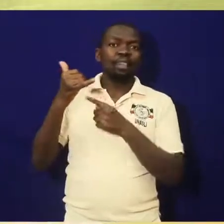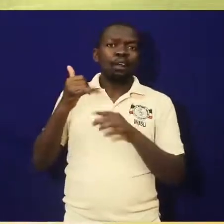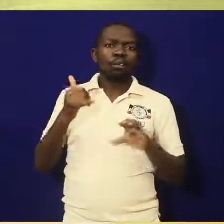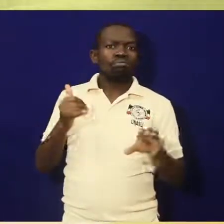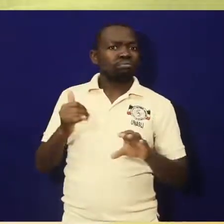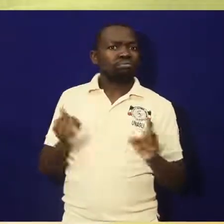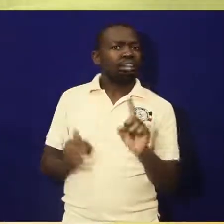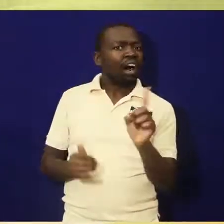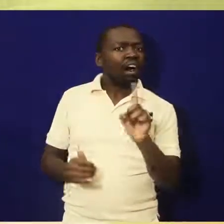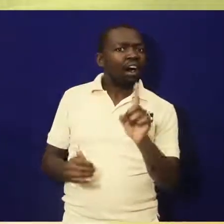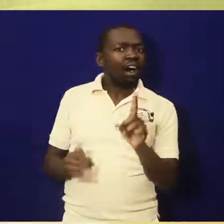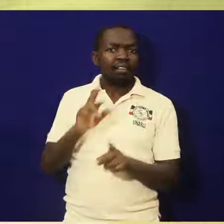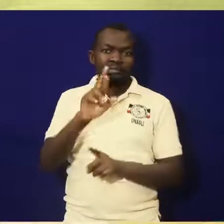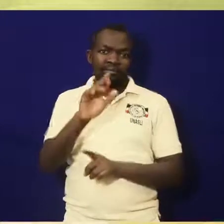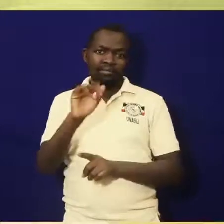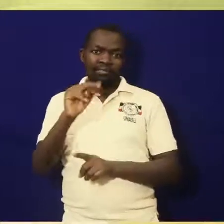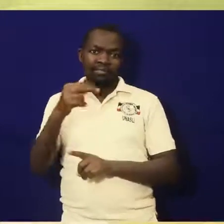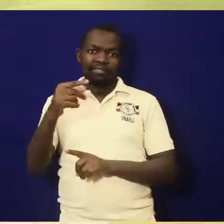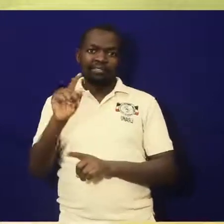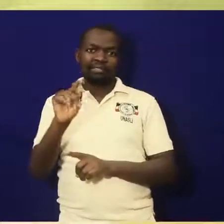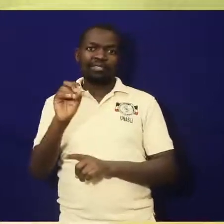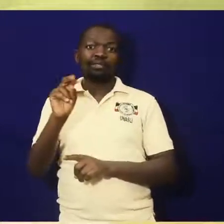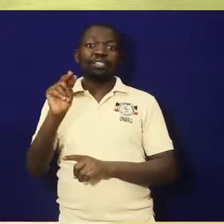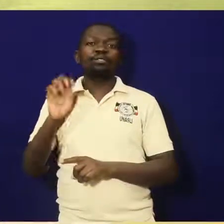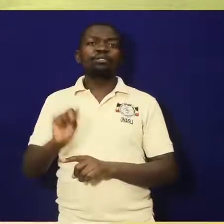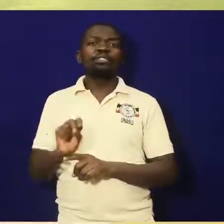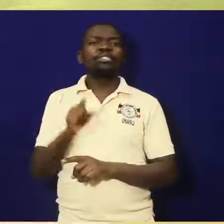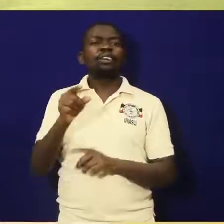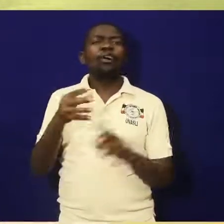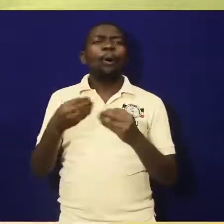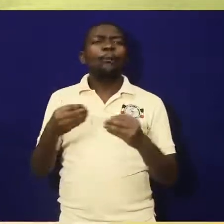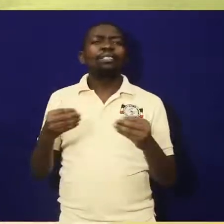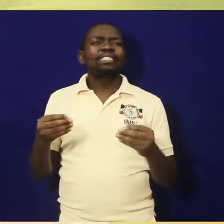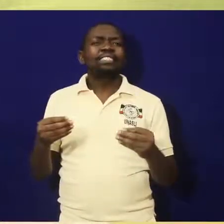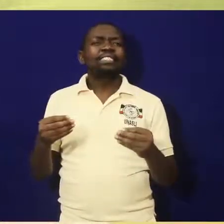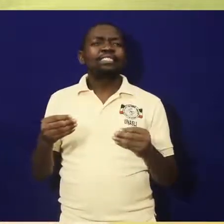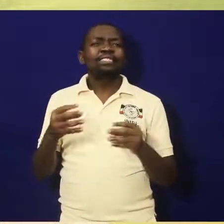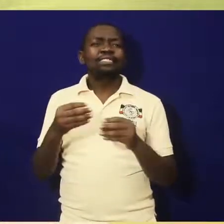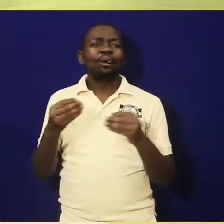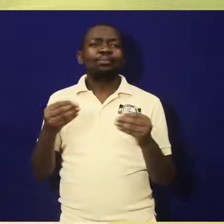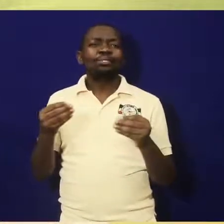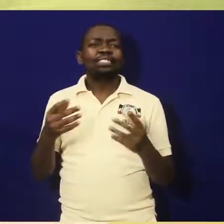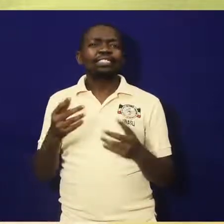What is the name of the objects that make these sounds?